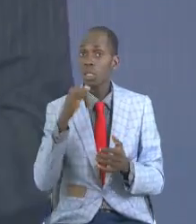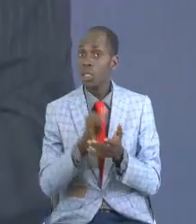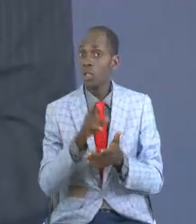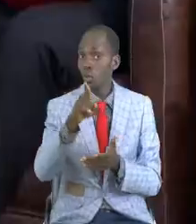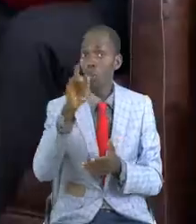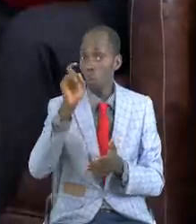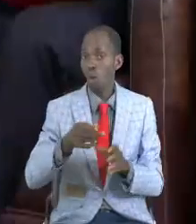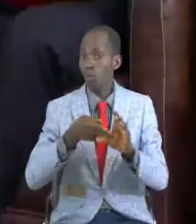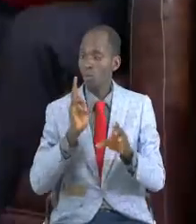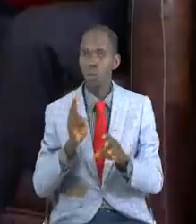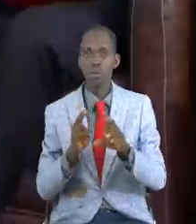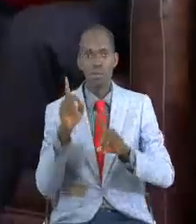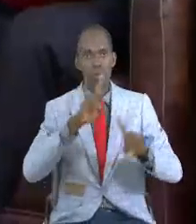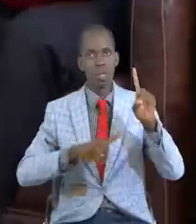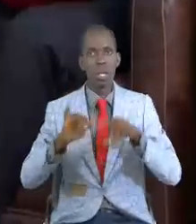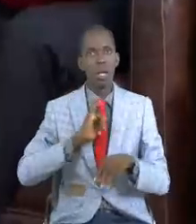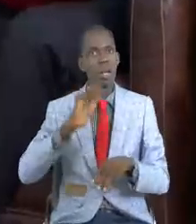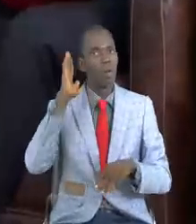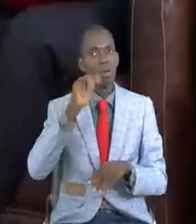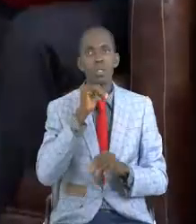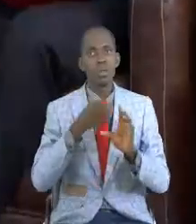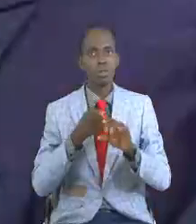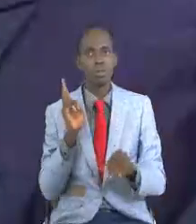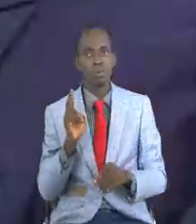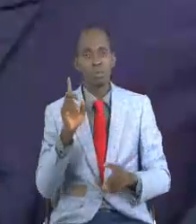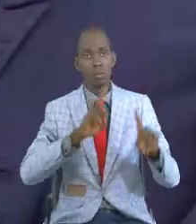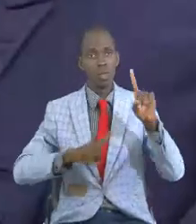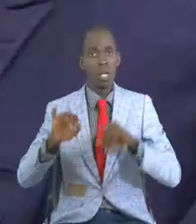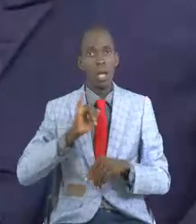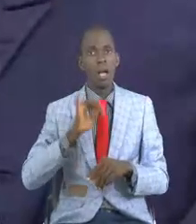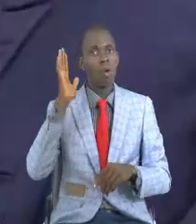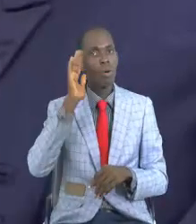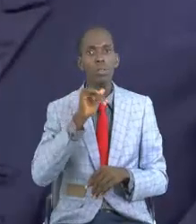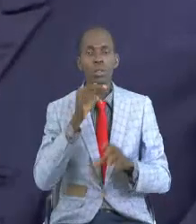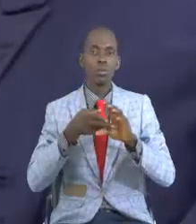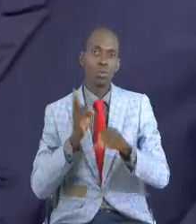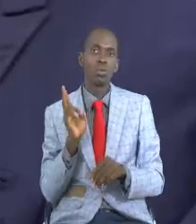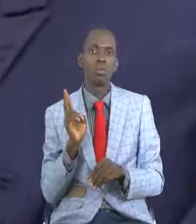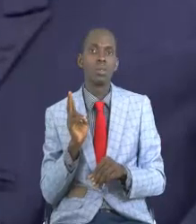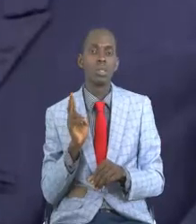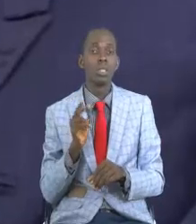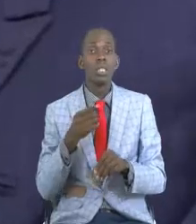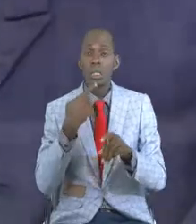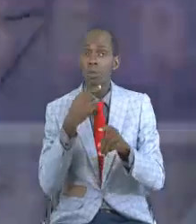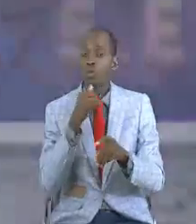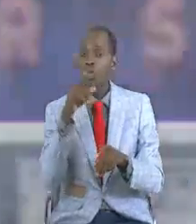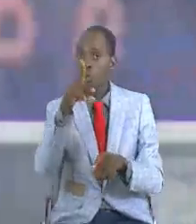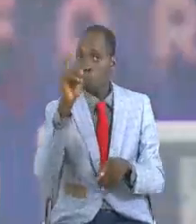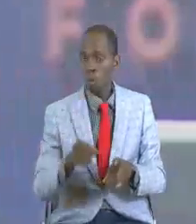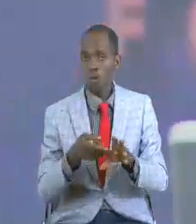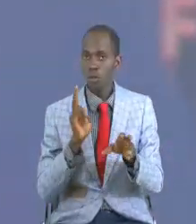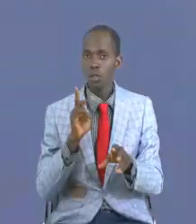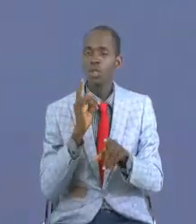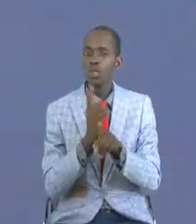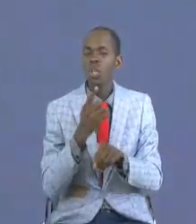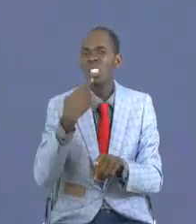draw back. I will not draw back. It's just telling you that, remember, there